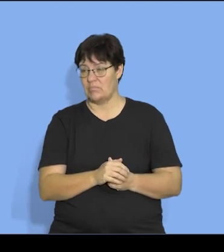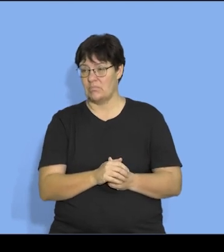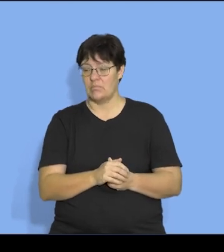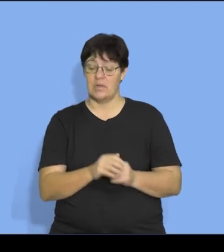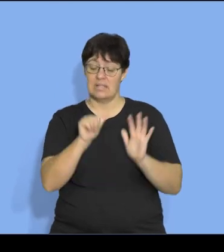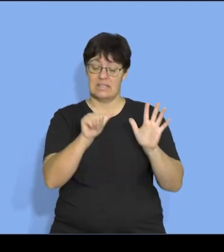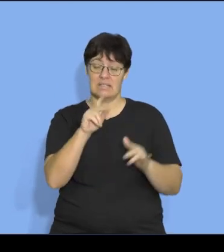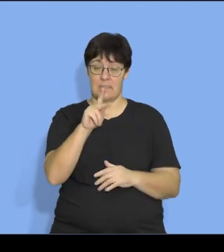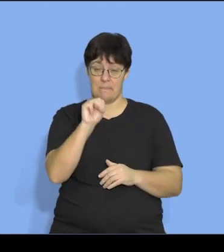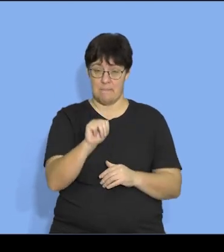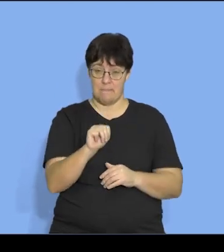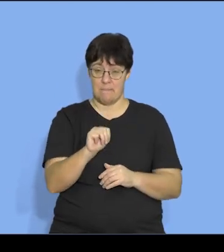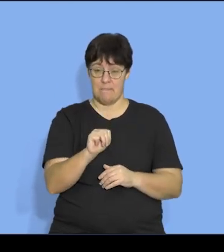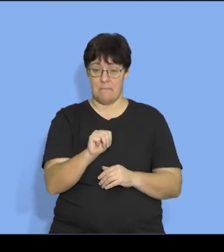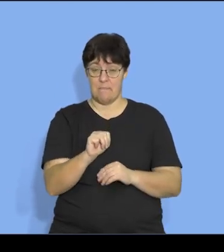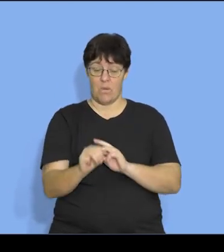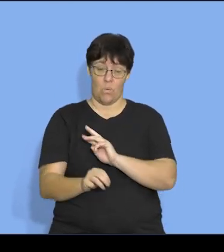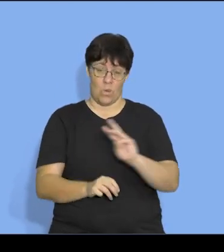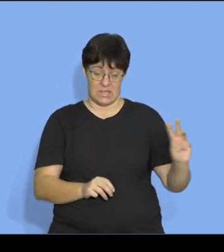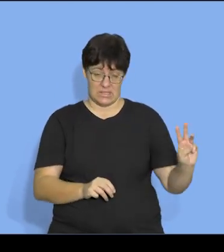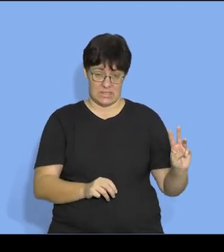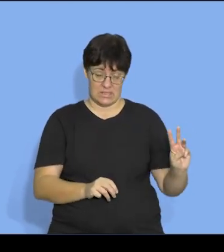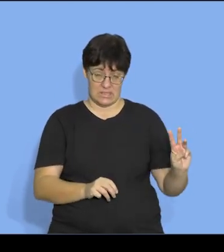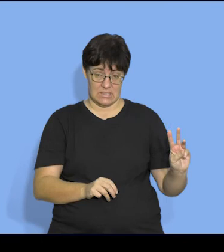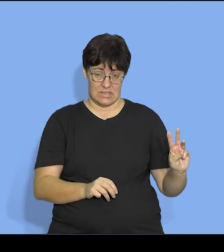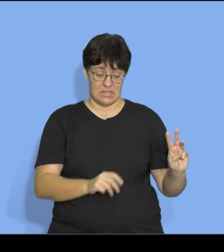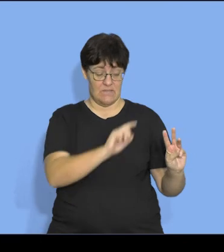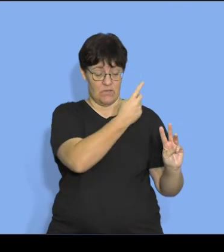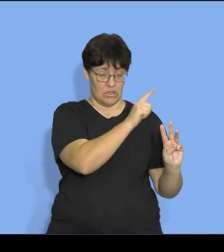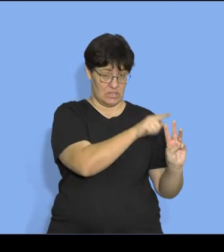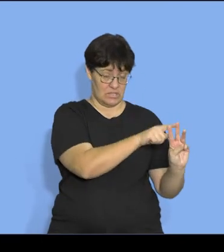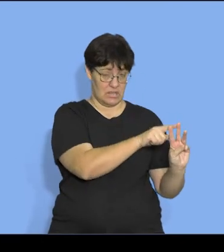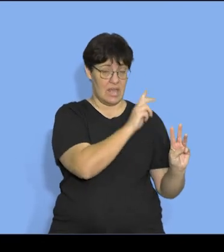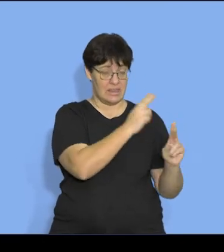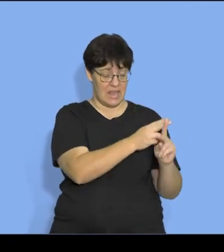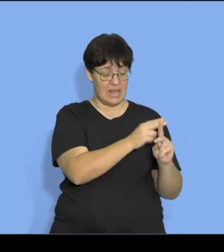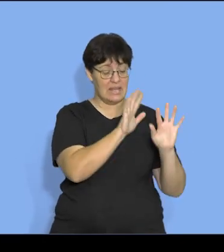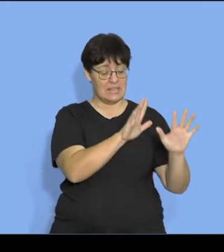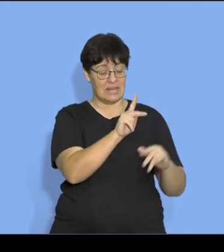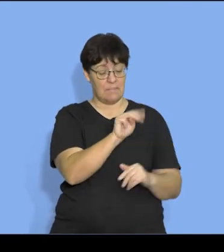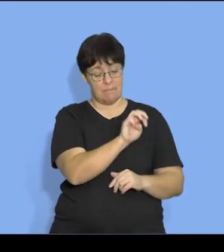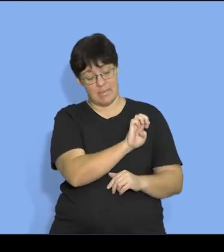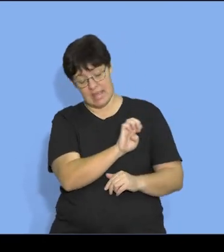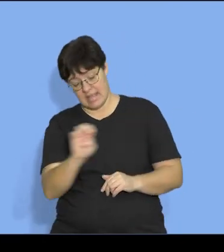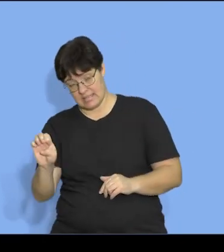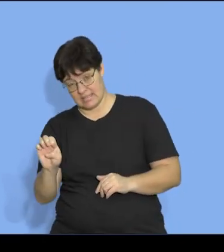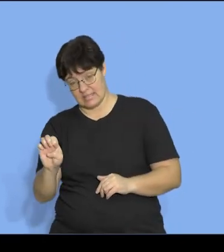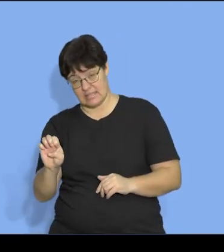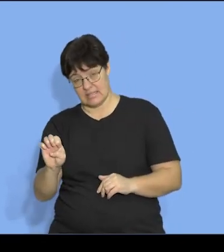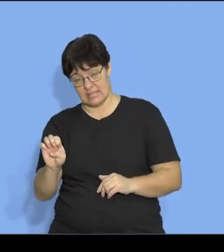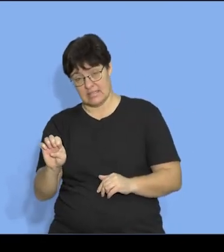gone 6 kilometers west, first stop. Then they went 10 kilometers